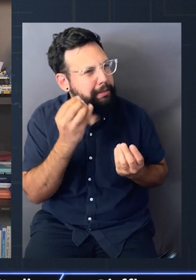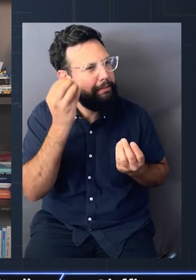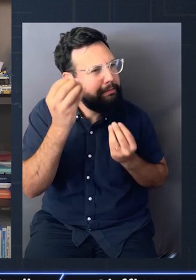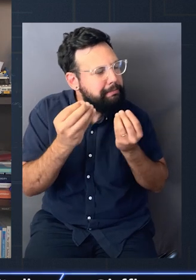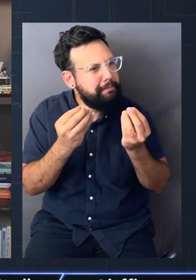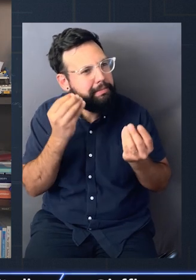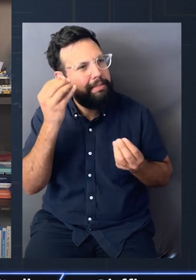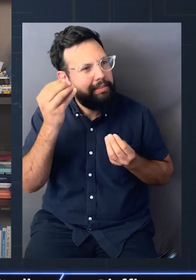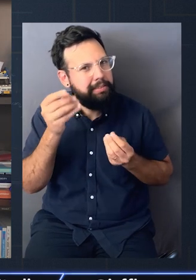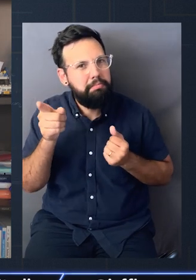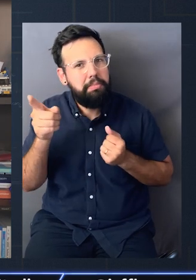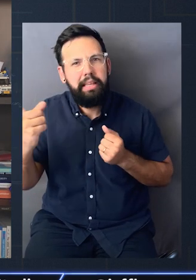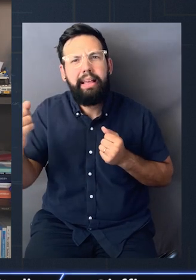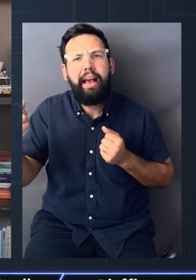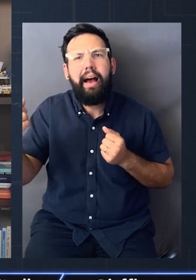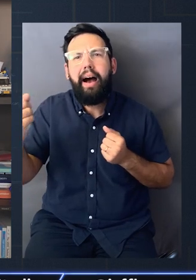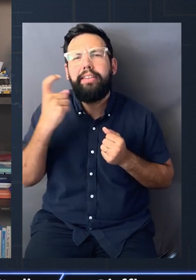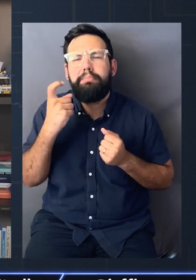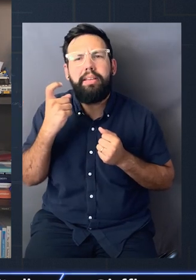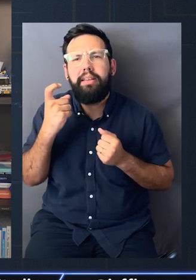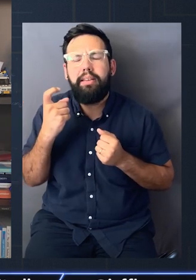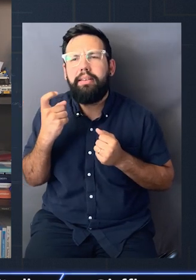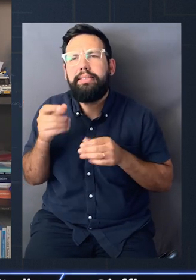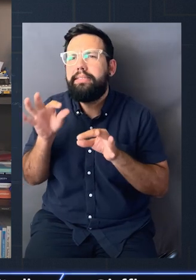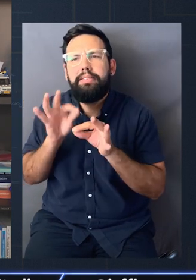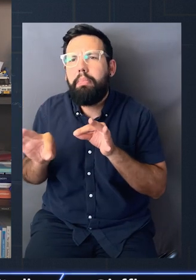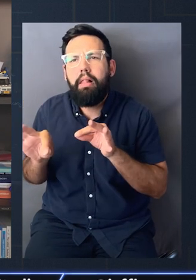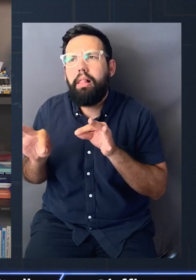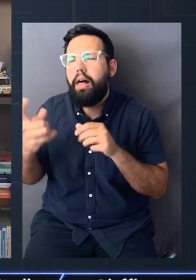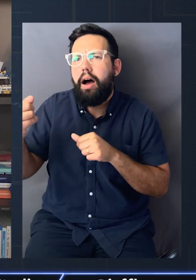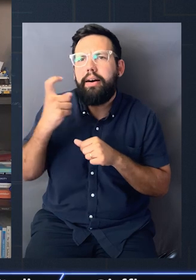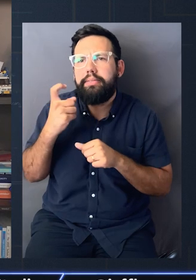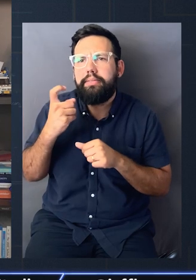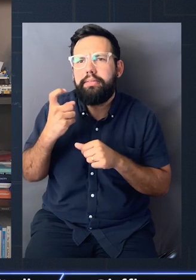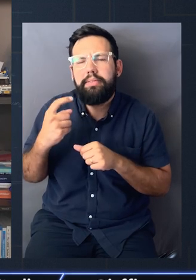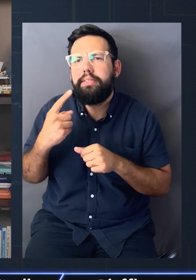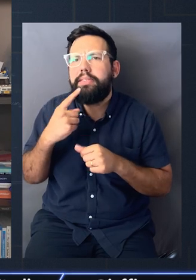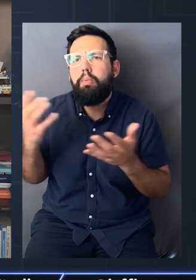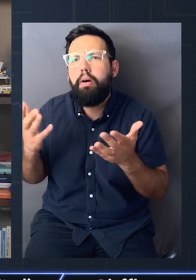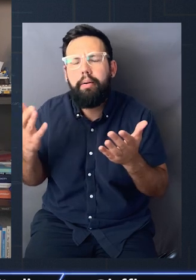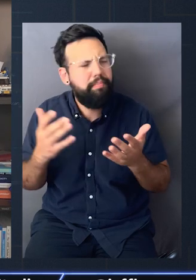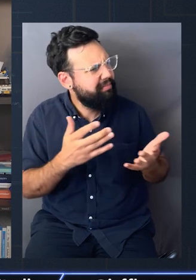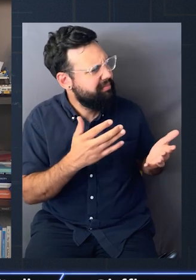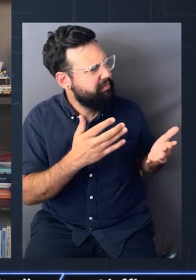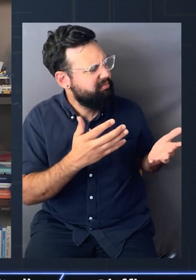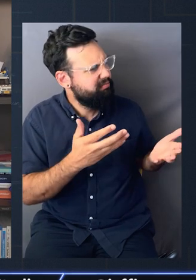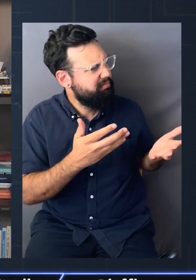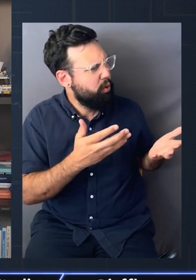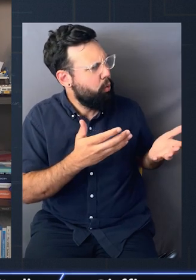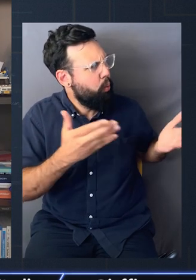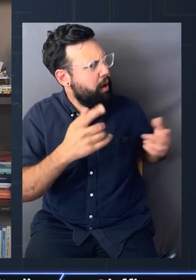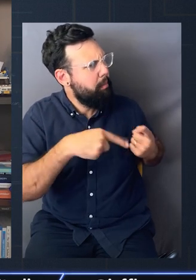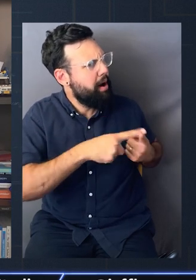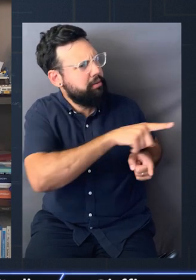tried to get his thoughts. And he just asked me one quick question, actually two questions. He said, well, so Jeff, what about